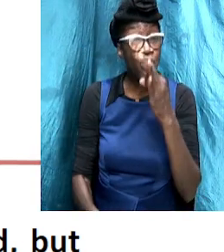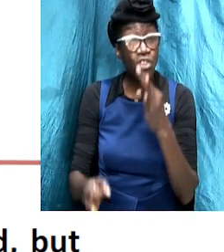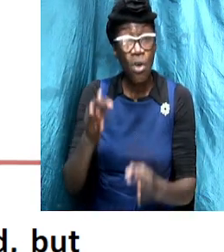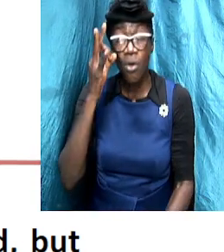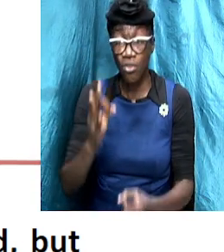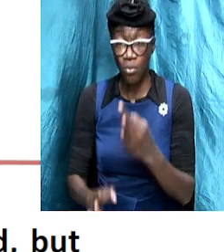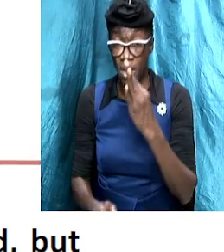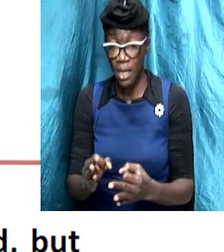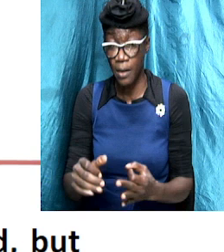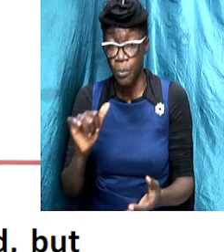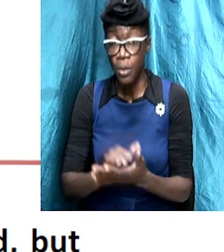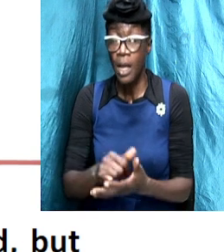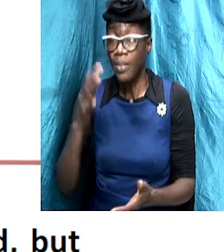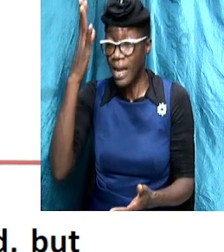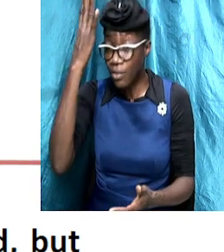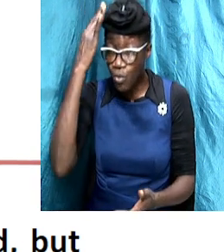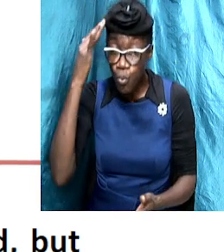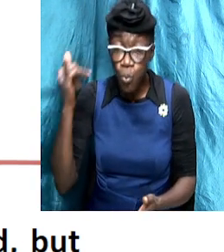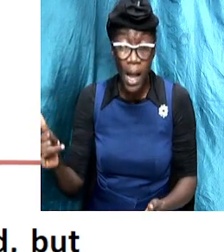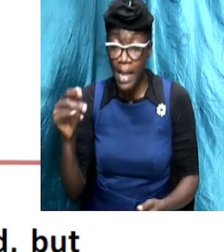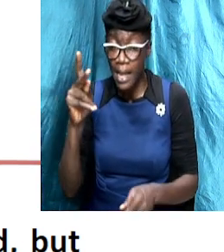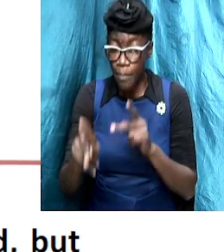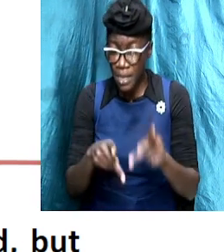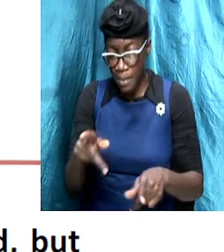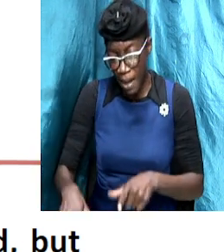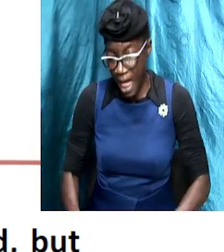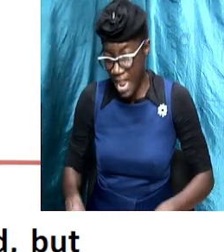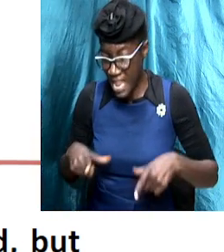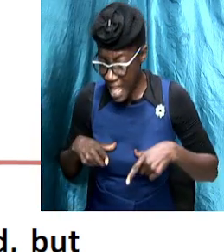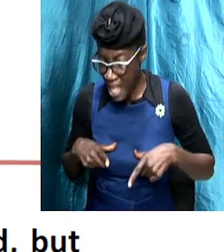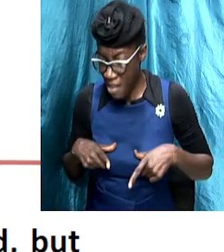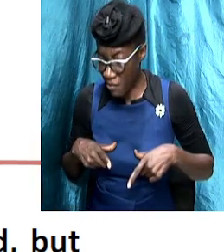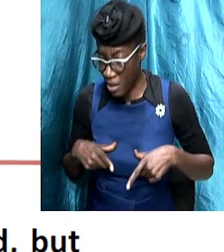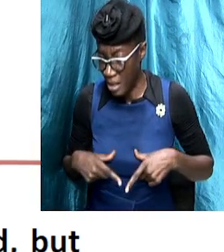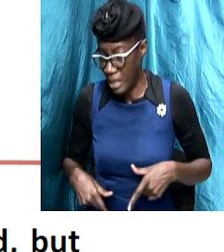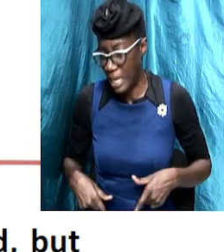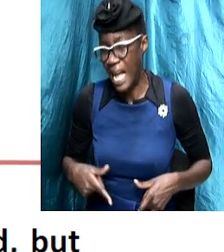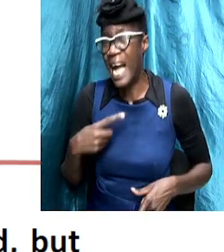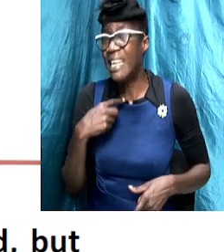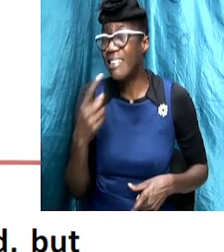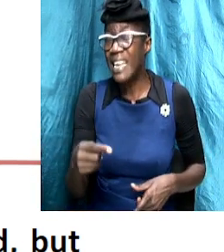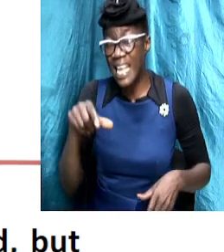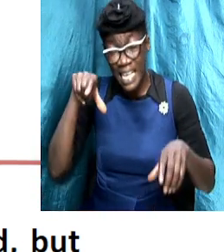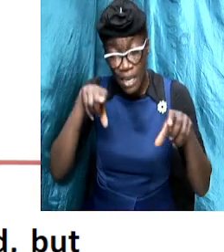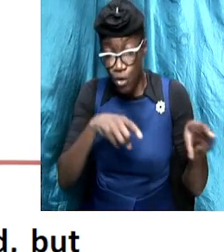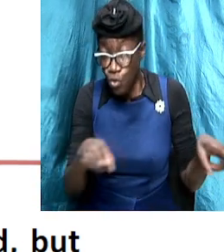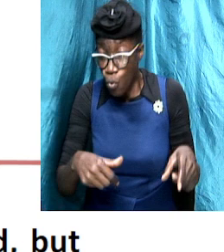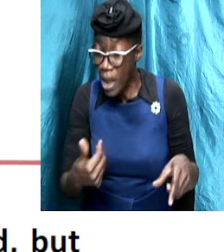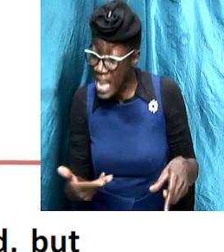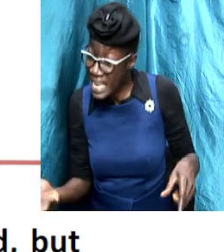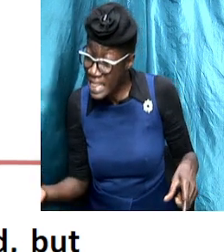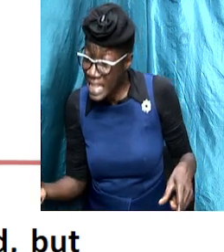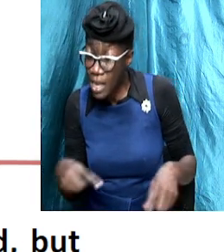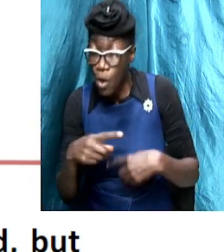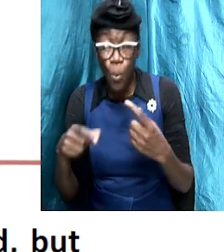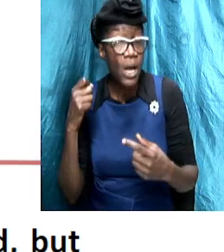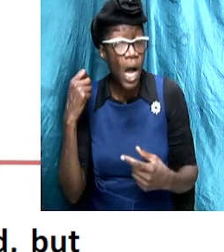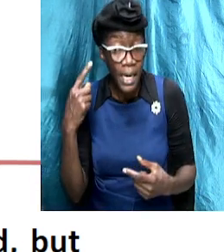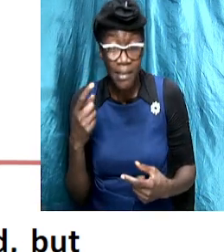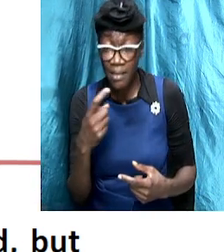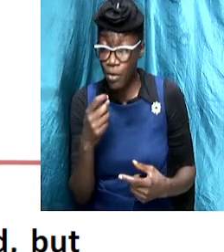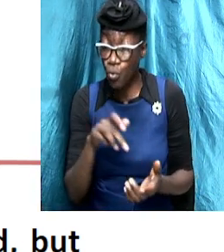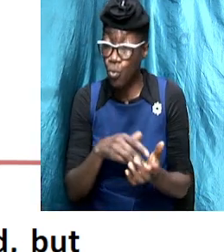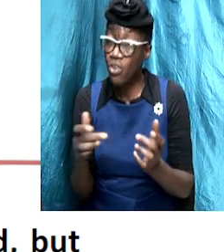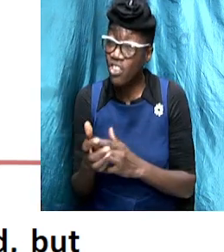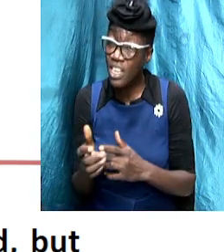And that's why people live in a particular way, because they think they can do any and anything. But when you get an understanding of who Jesus is, it makes you